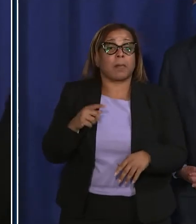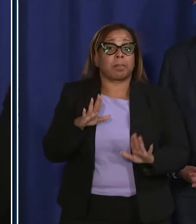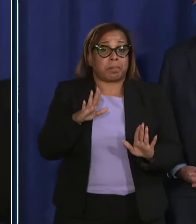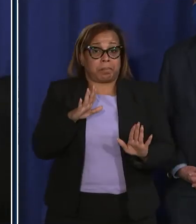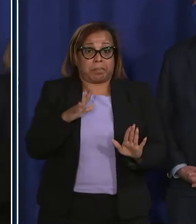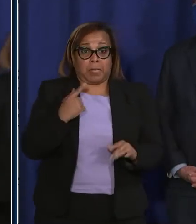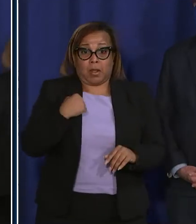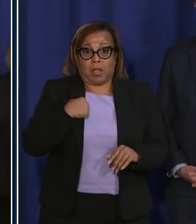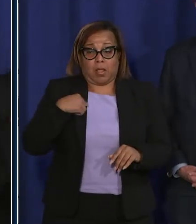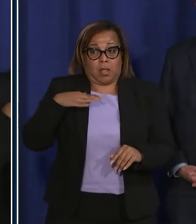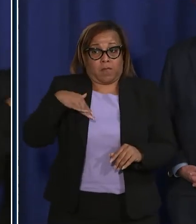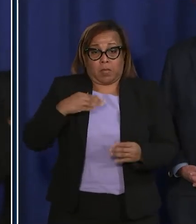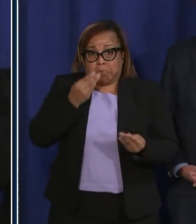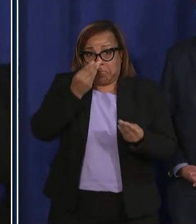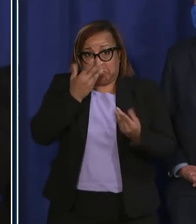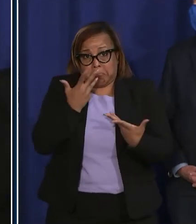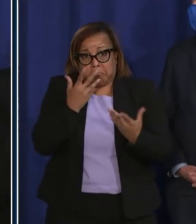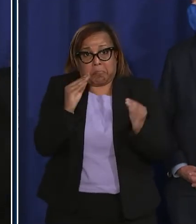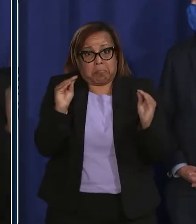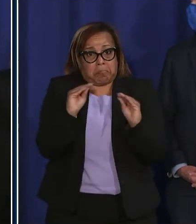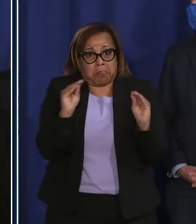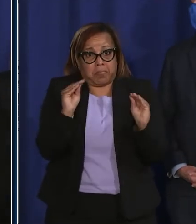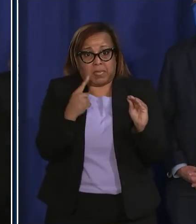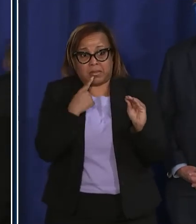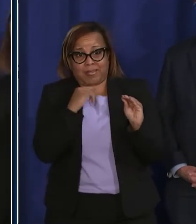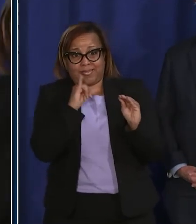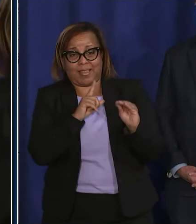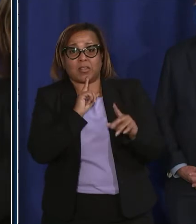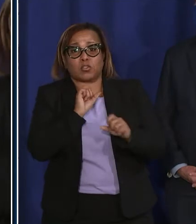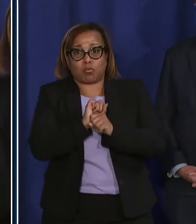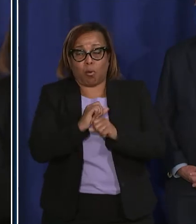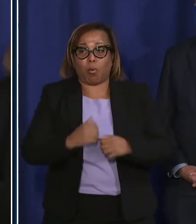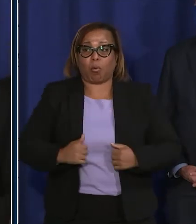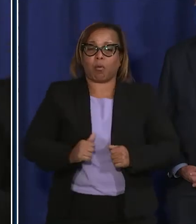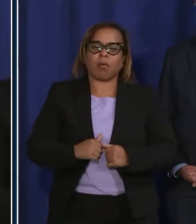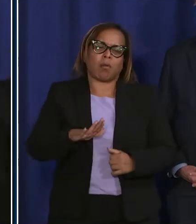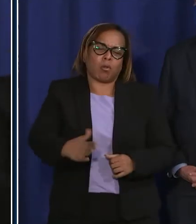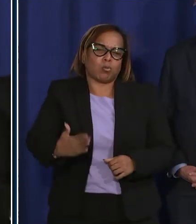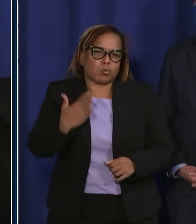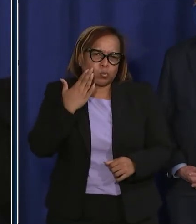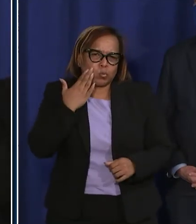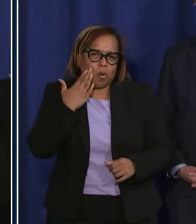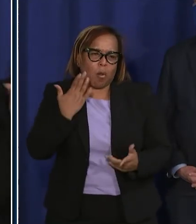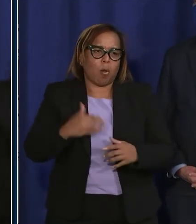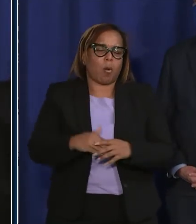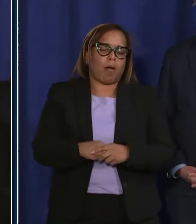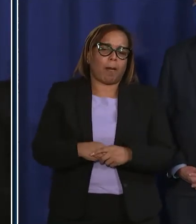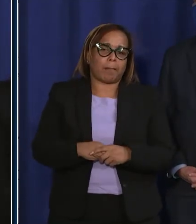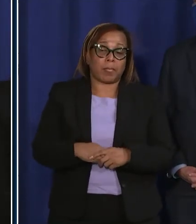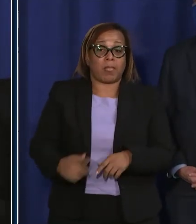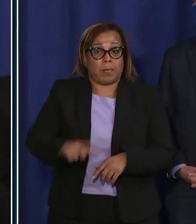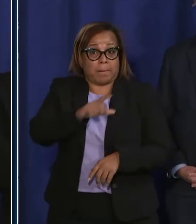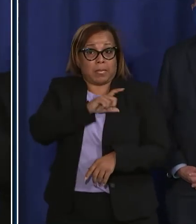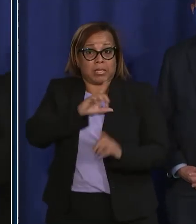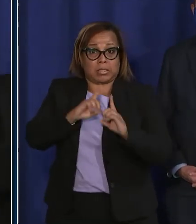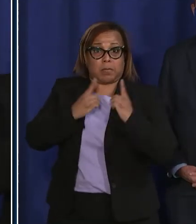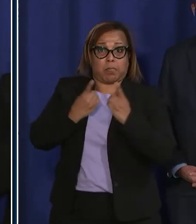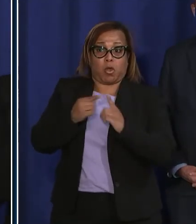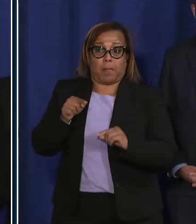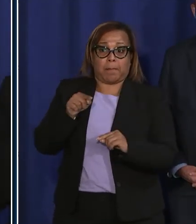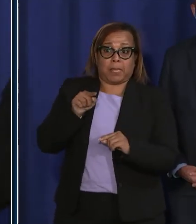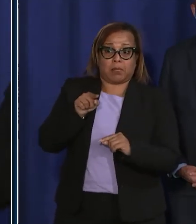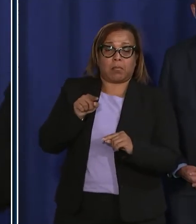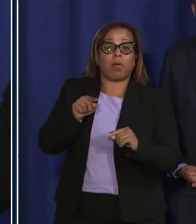been given any information to suggest that that's so. You know, of course, that the police department, the